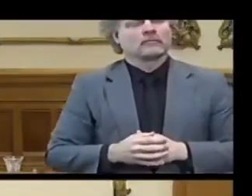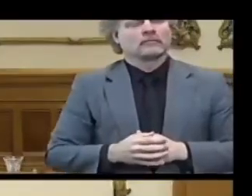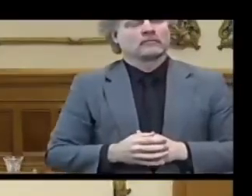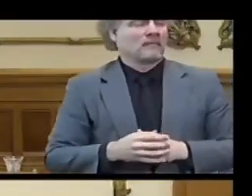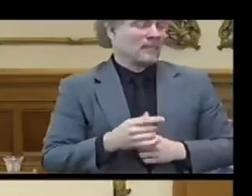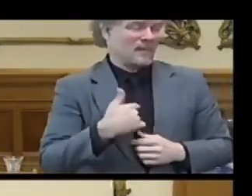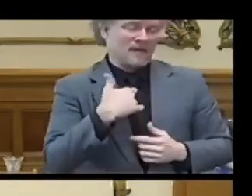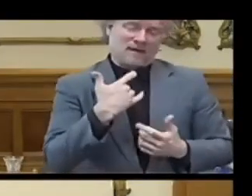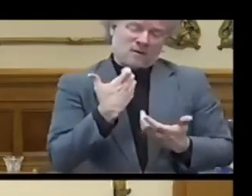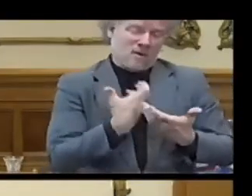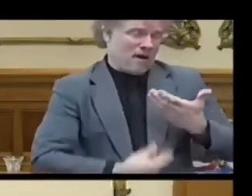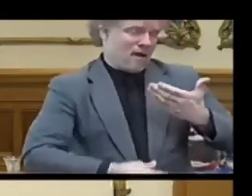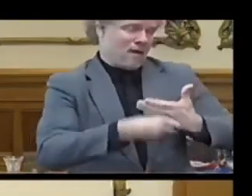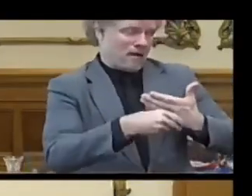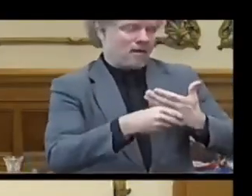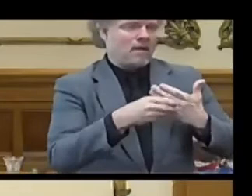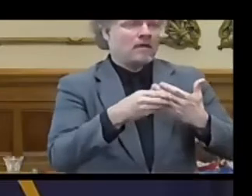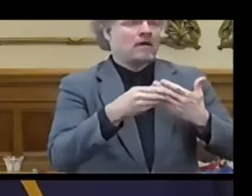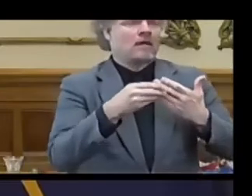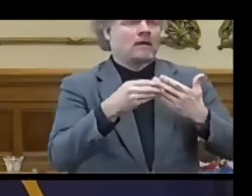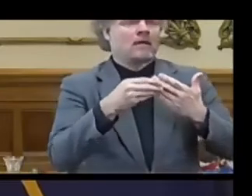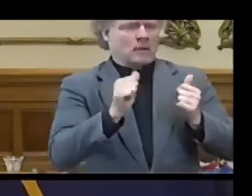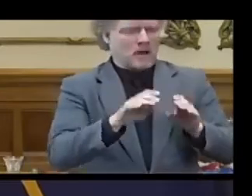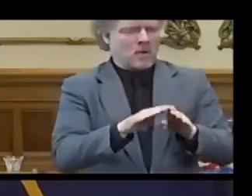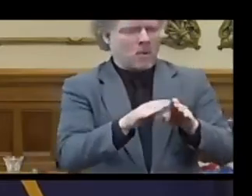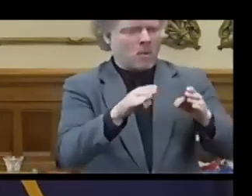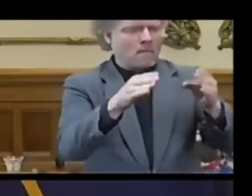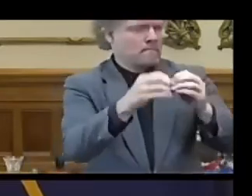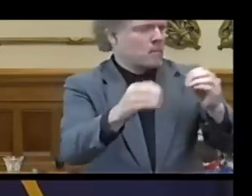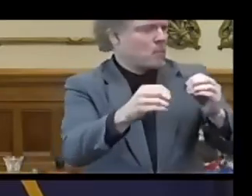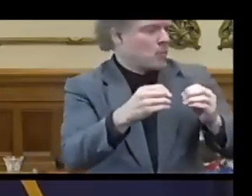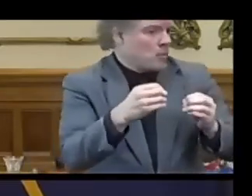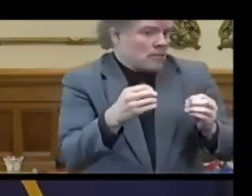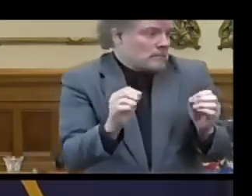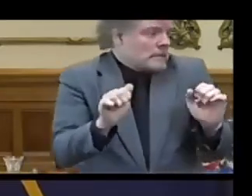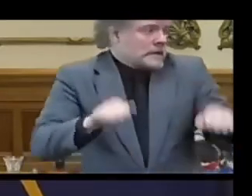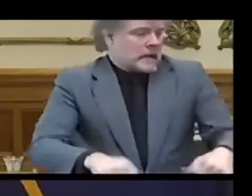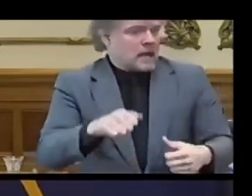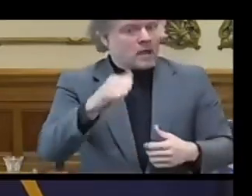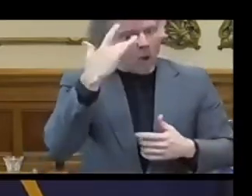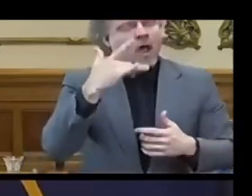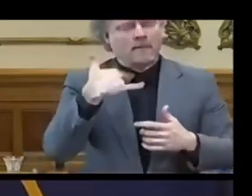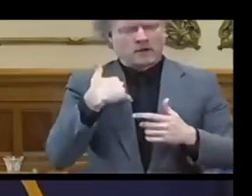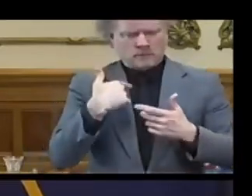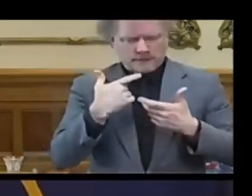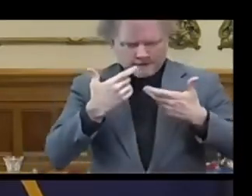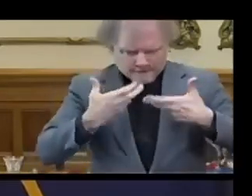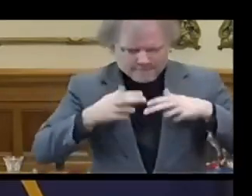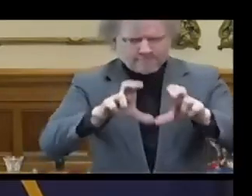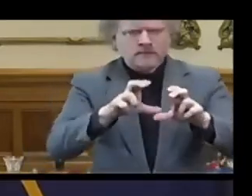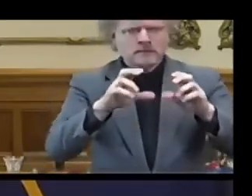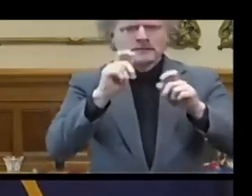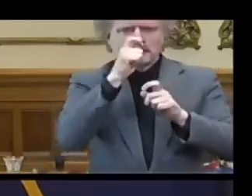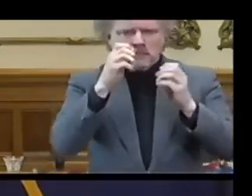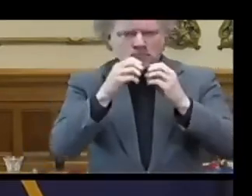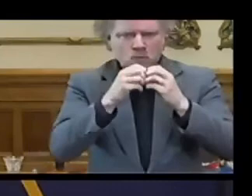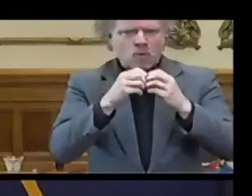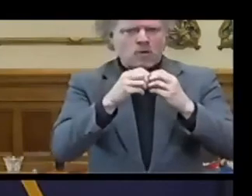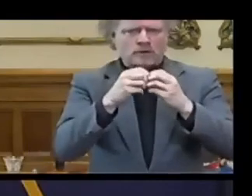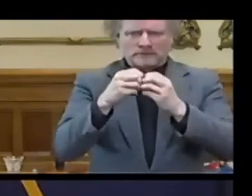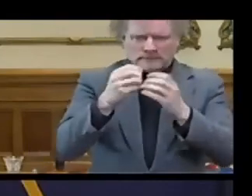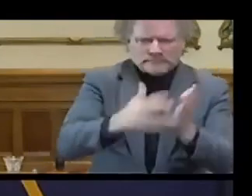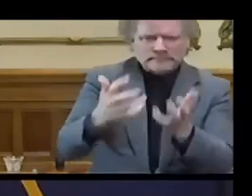we can open more and more because we can. We're making the right investments in testing. We're making the right investments